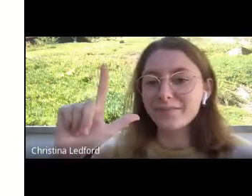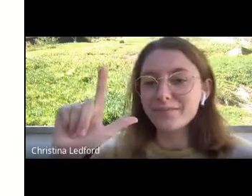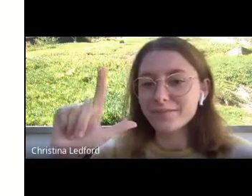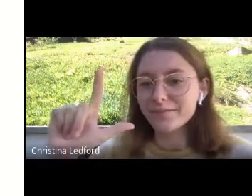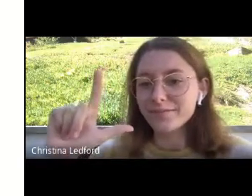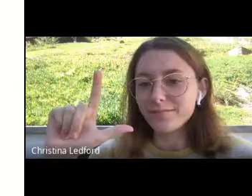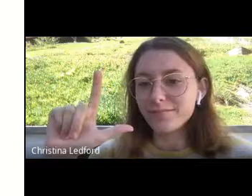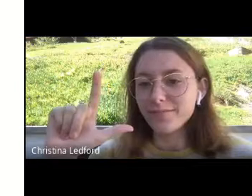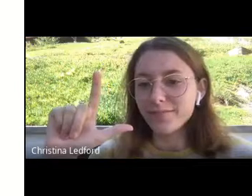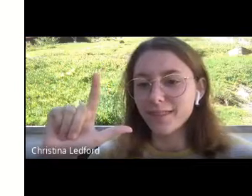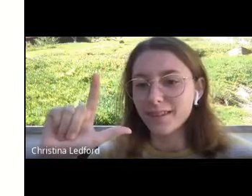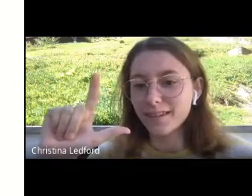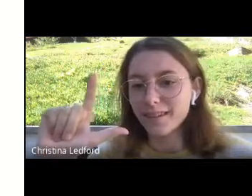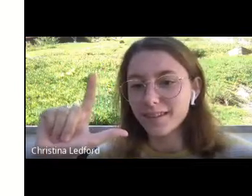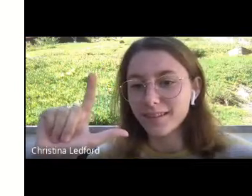L.